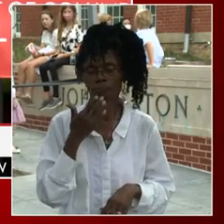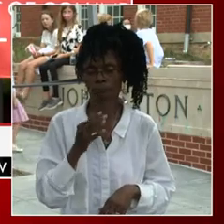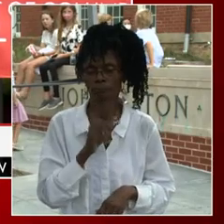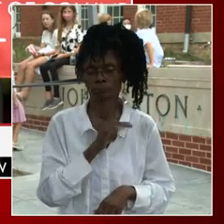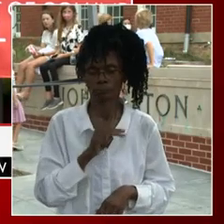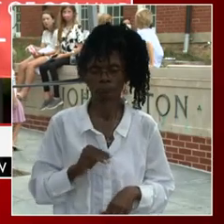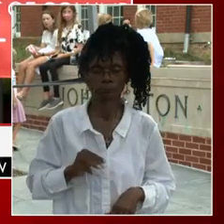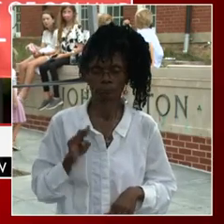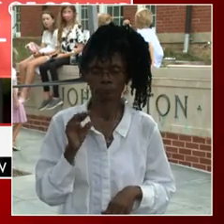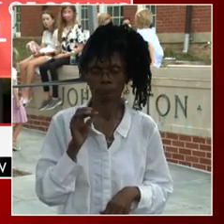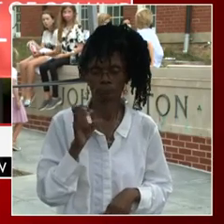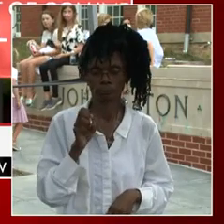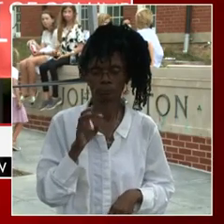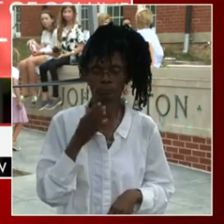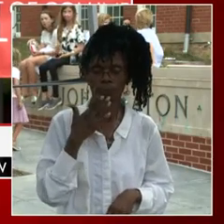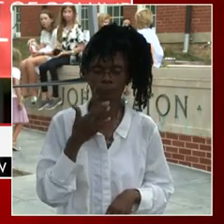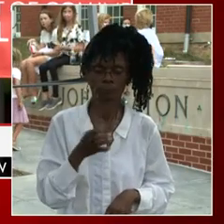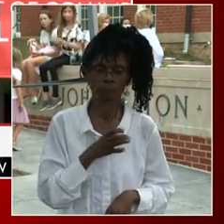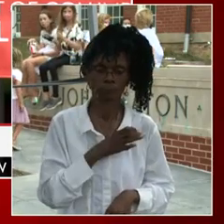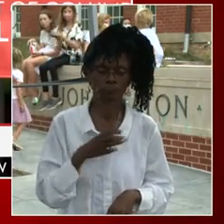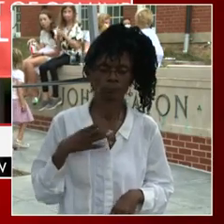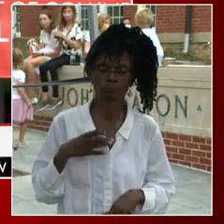Che for your leadership.